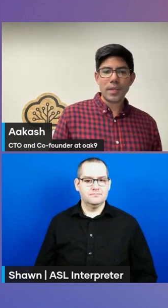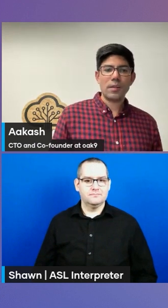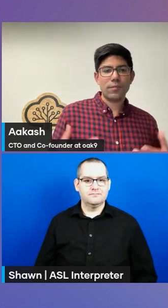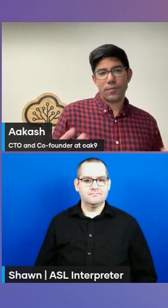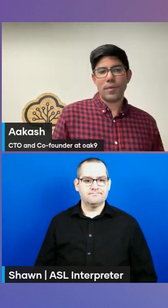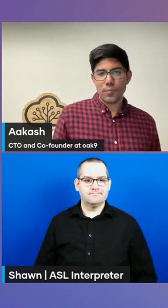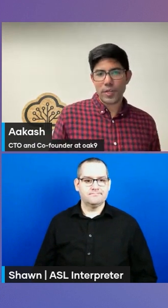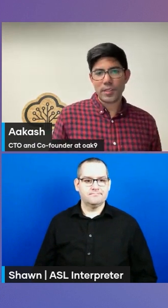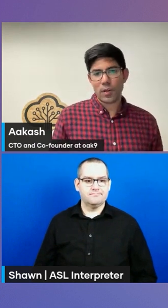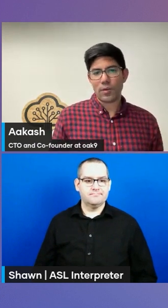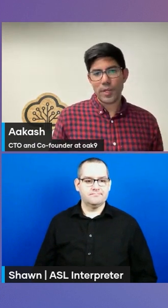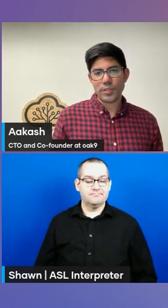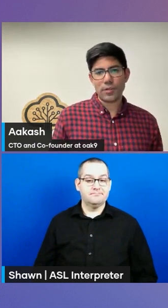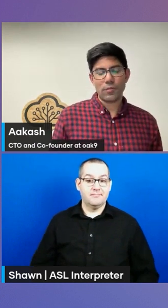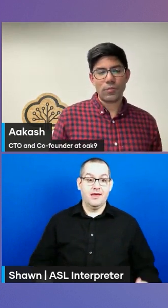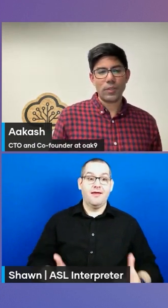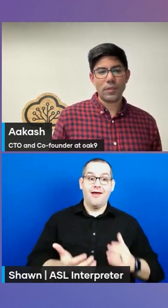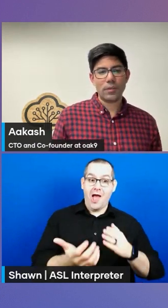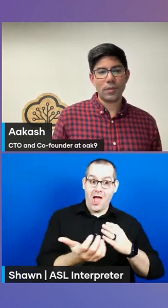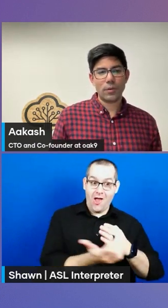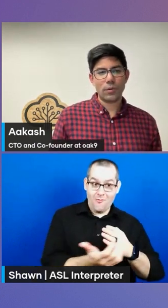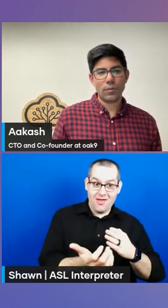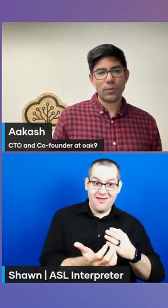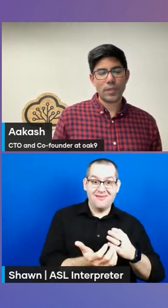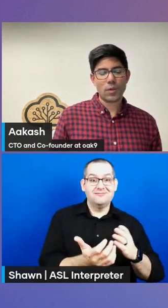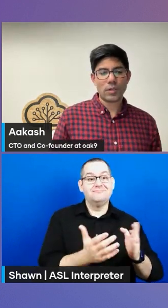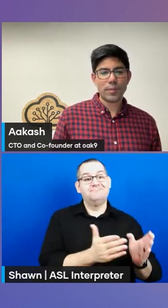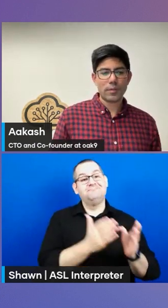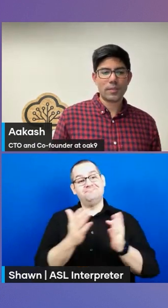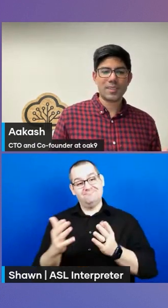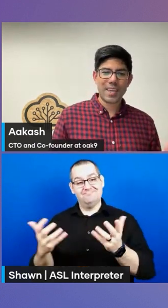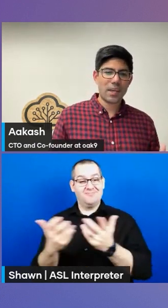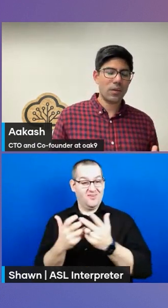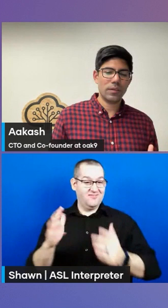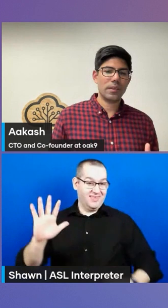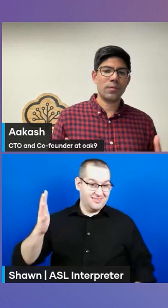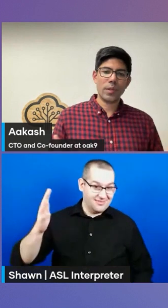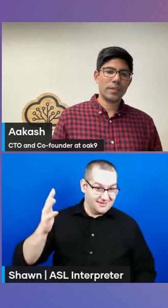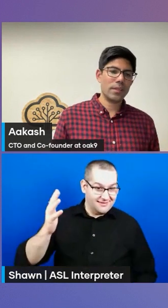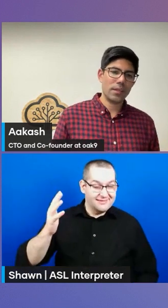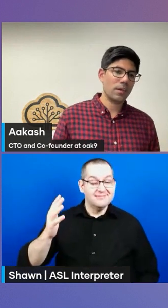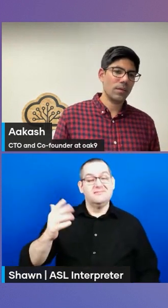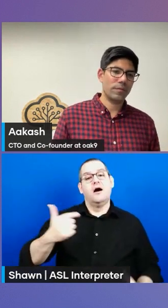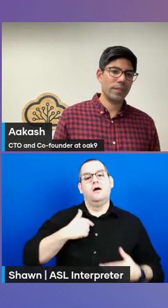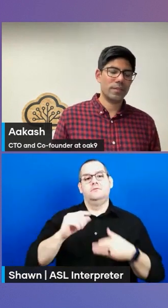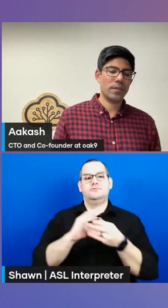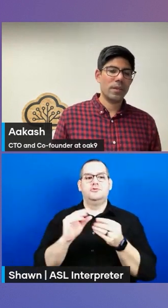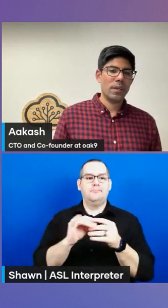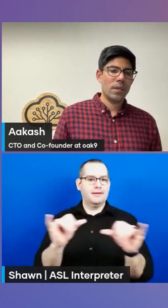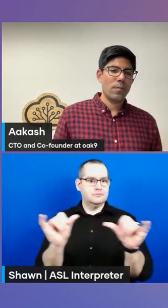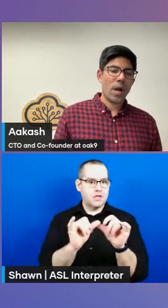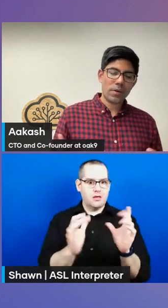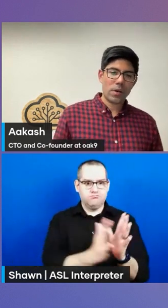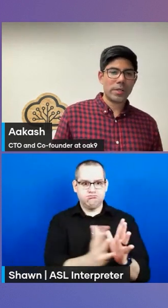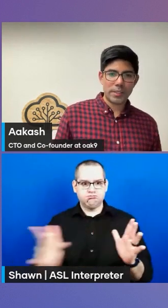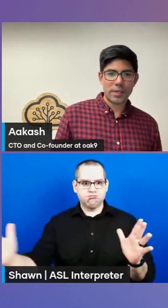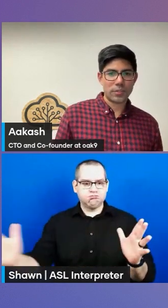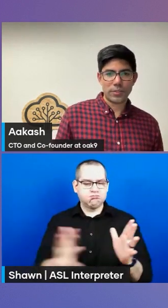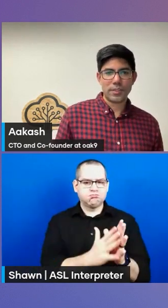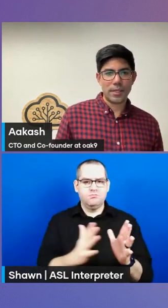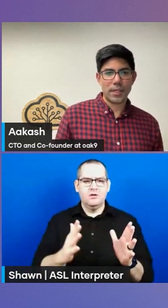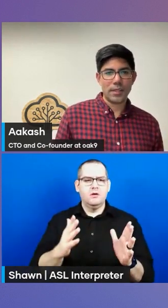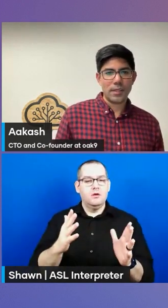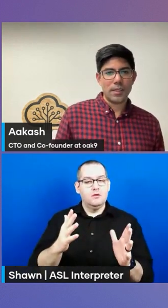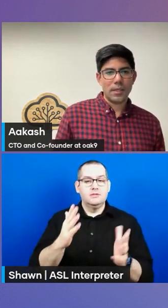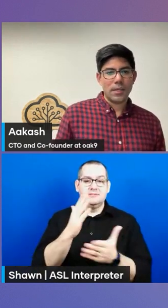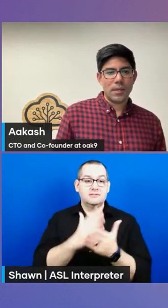And speaking of embracing automation, really, I talked about the scale and complexity of these modern